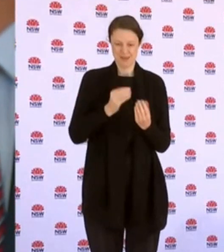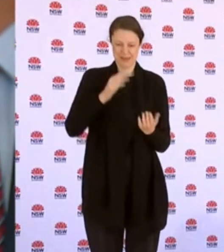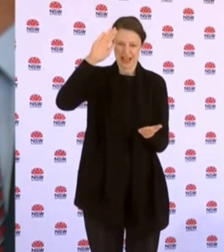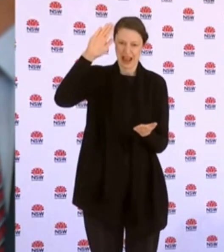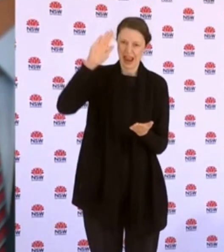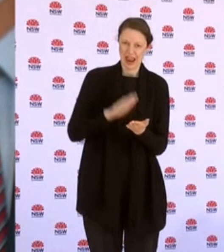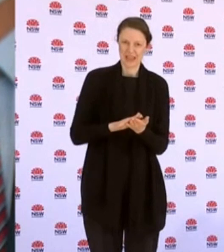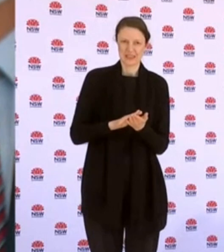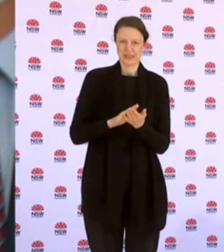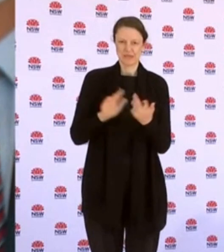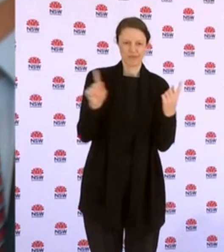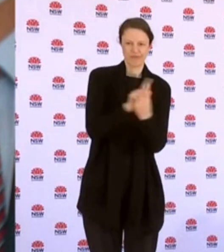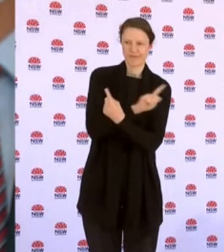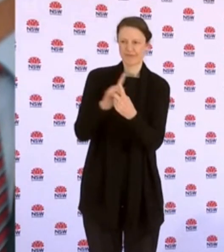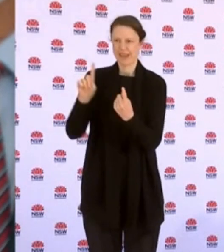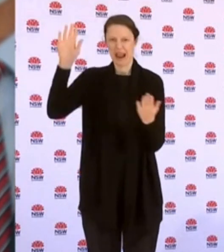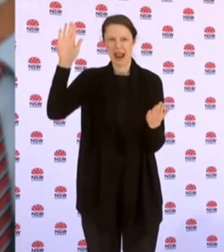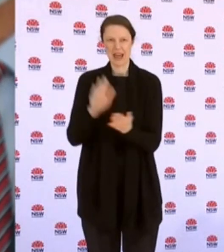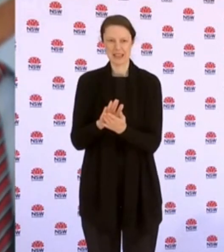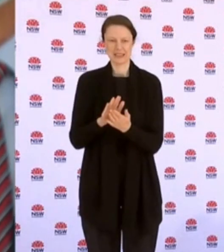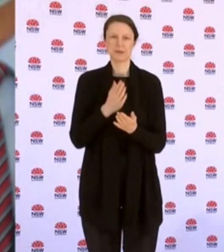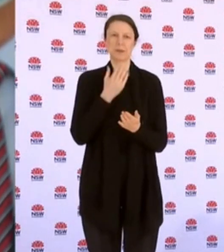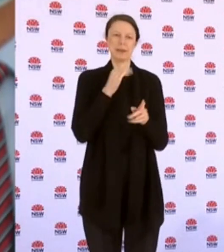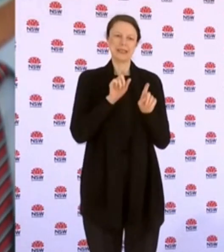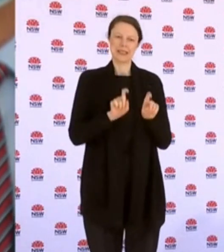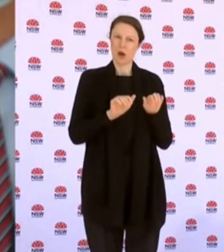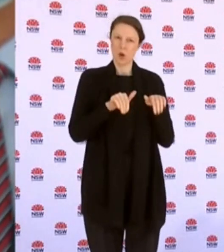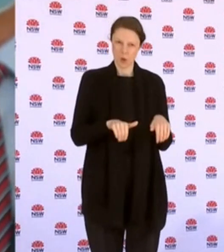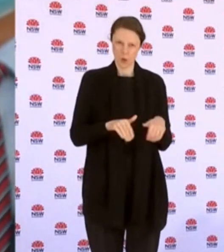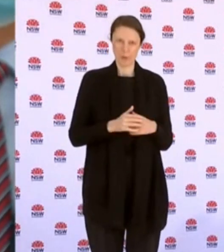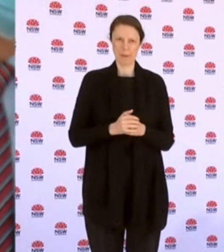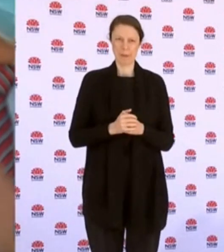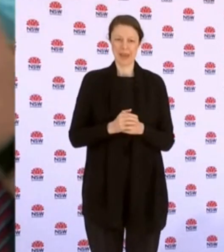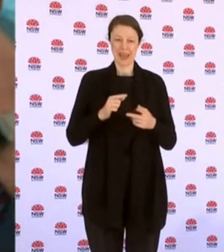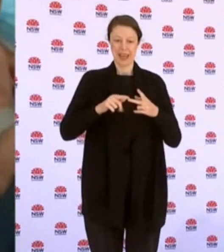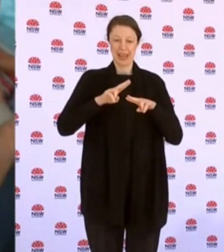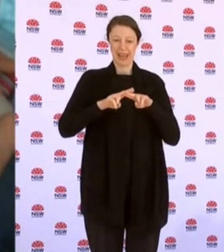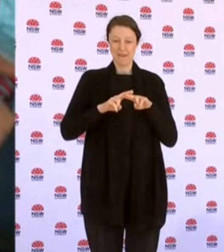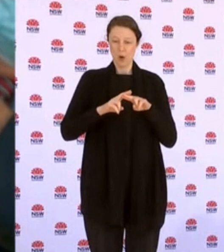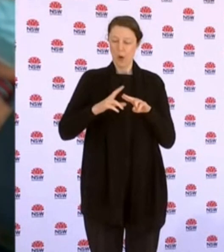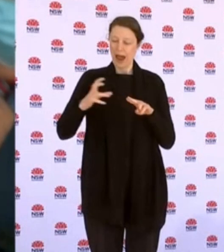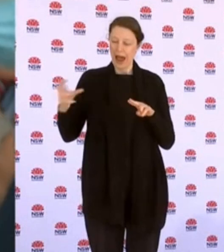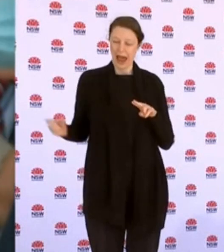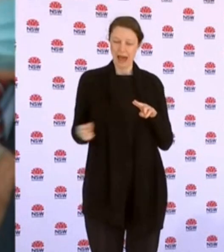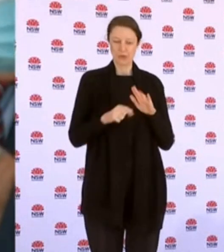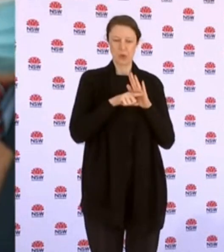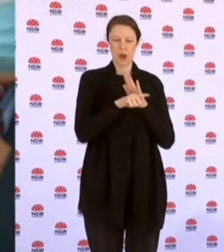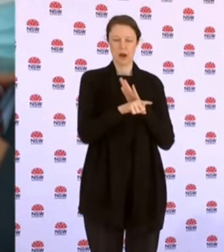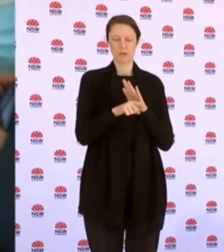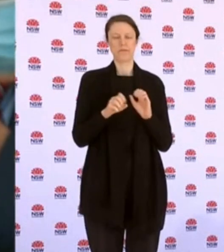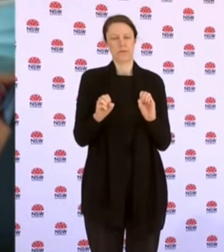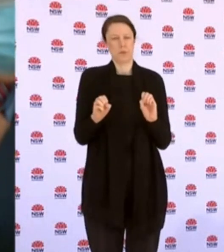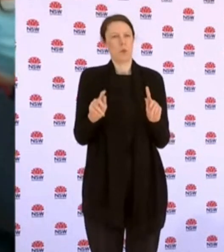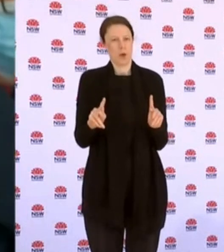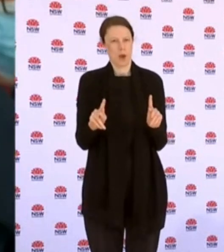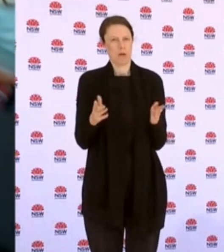to others. So stay at home. Do not go out unless it is absolutely required.